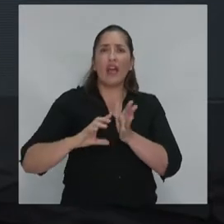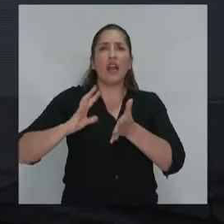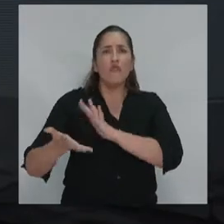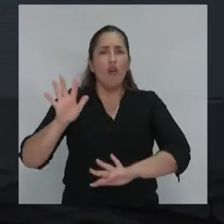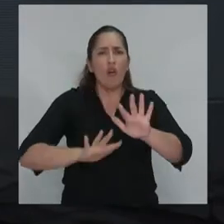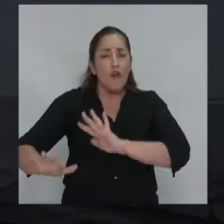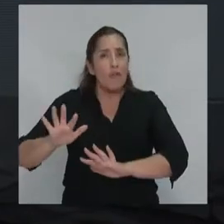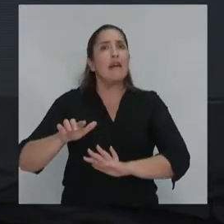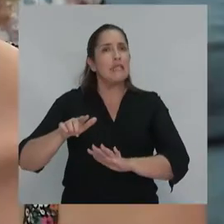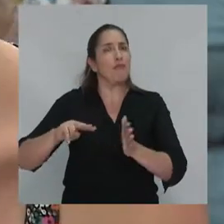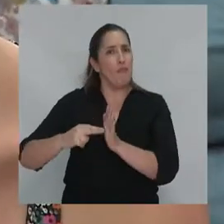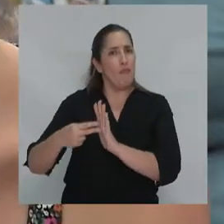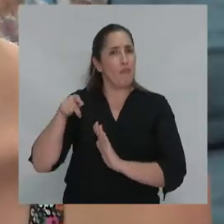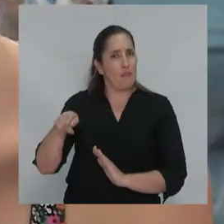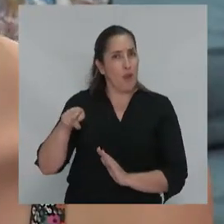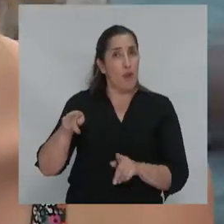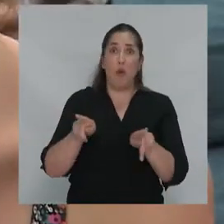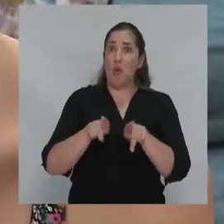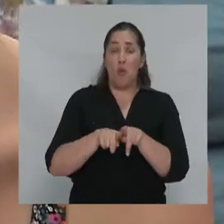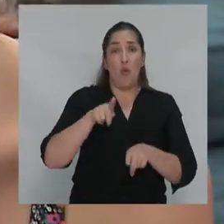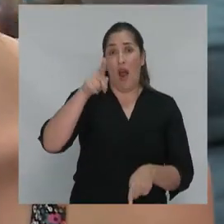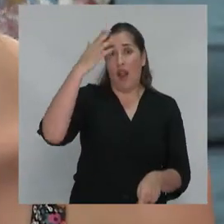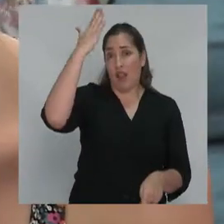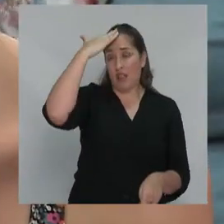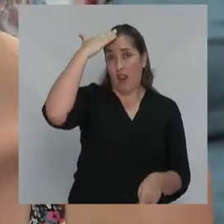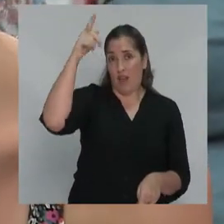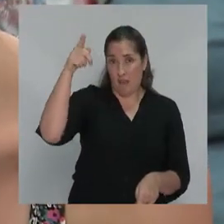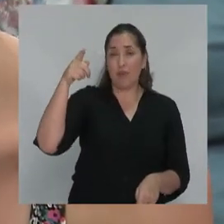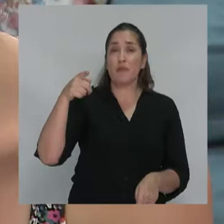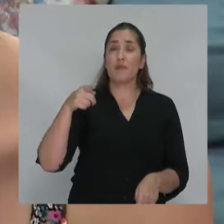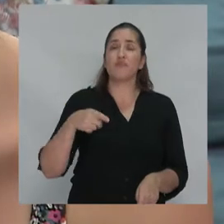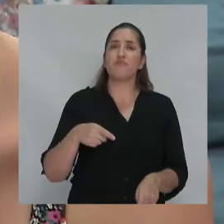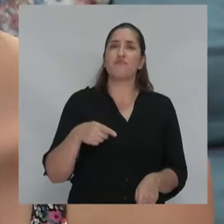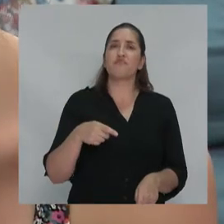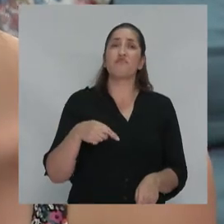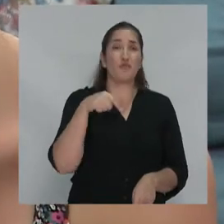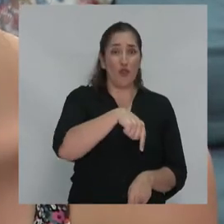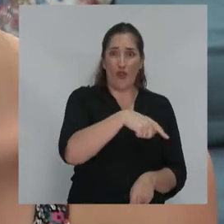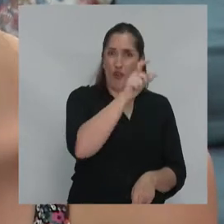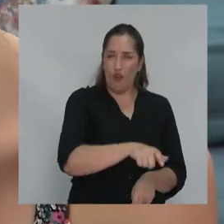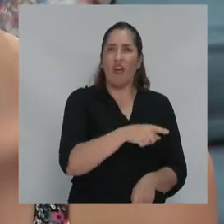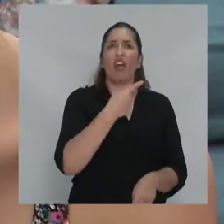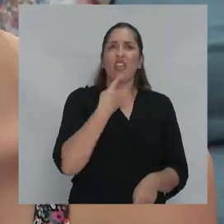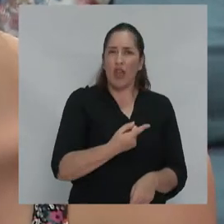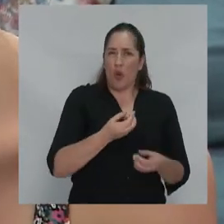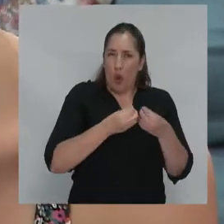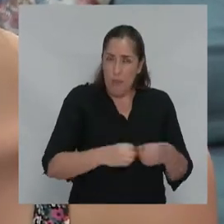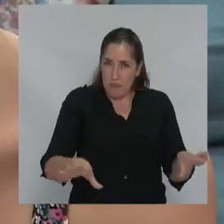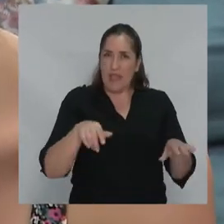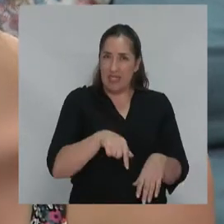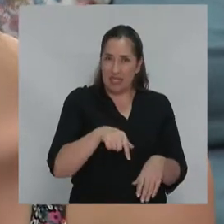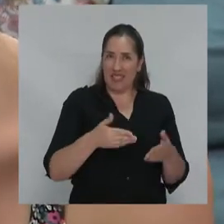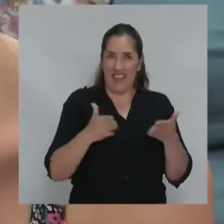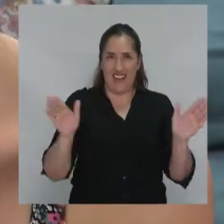Trump is a problem. Cecilia said at the beginning that Trump lost the popular vote by 3